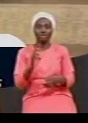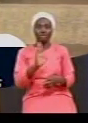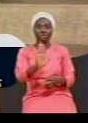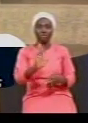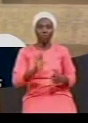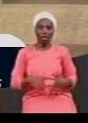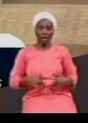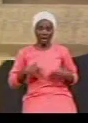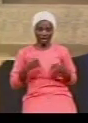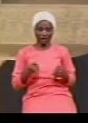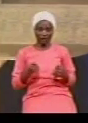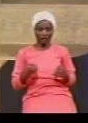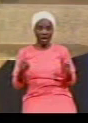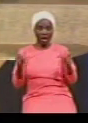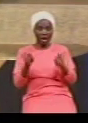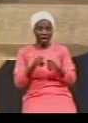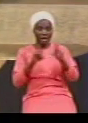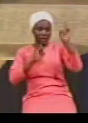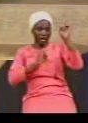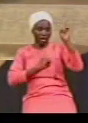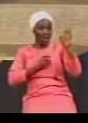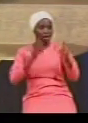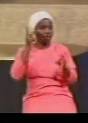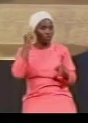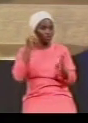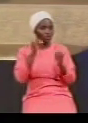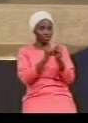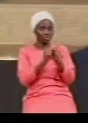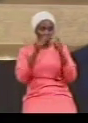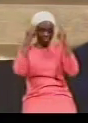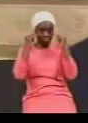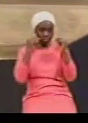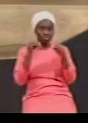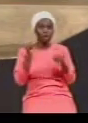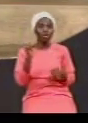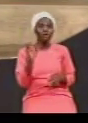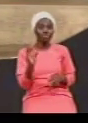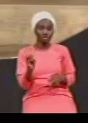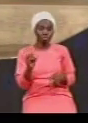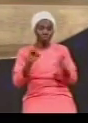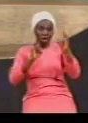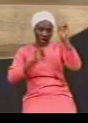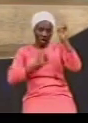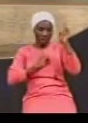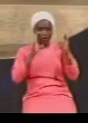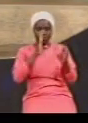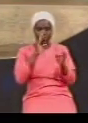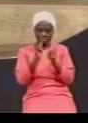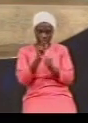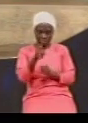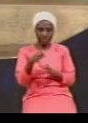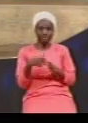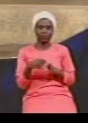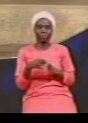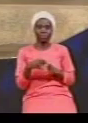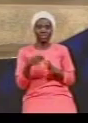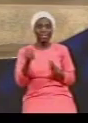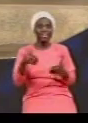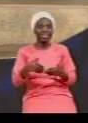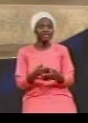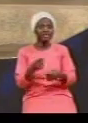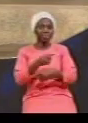life. As I was with Moses, so I will be with thee. A new day